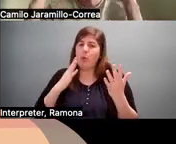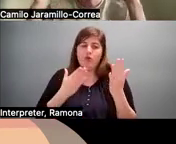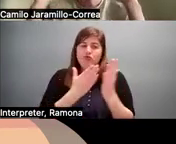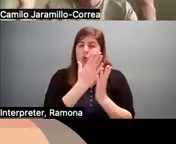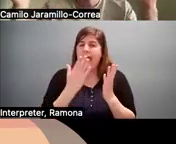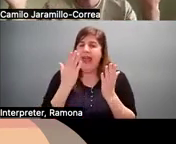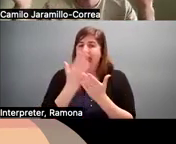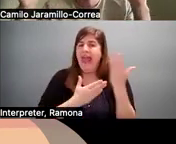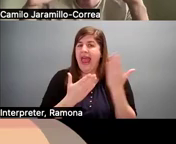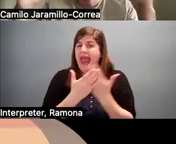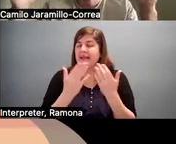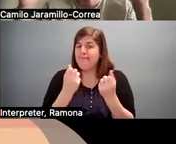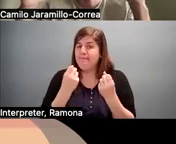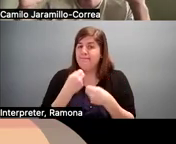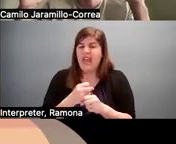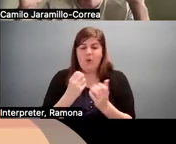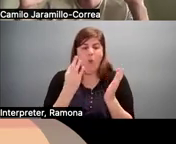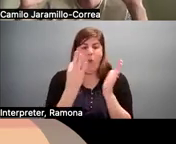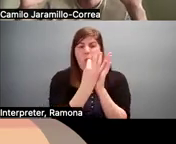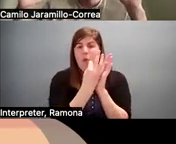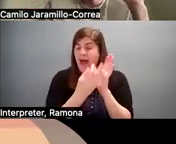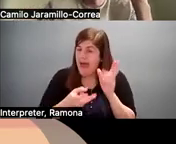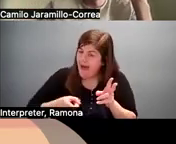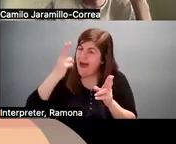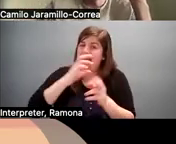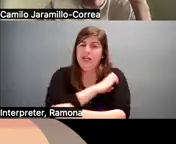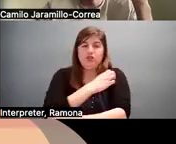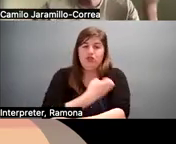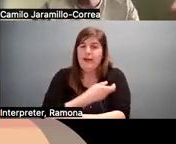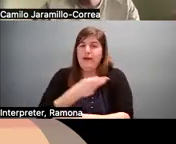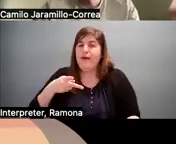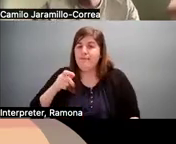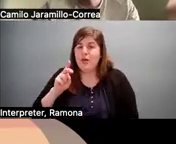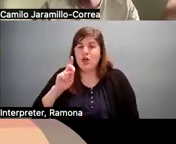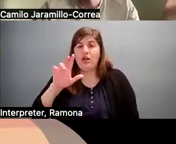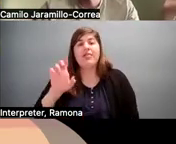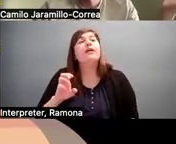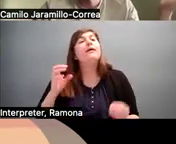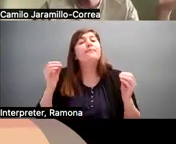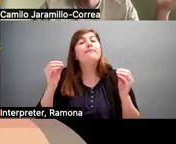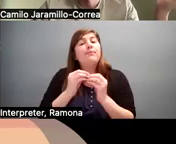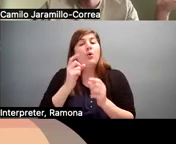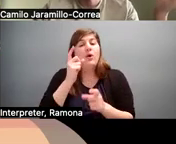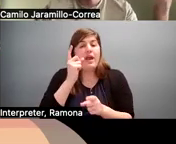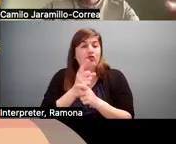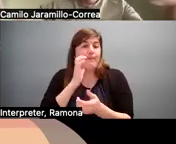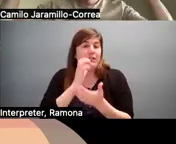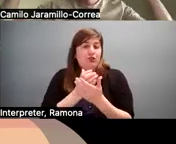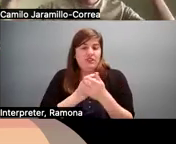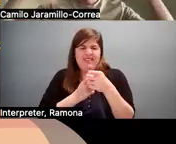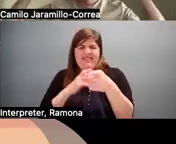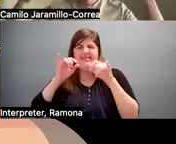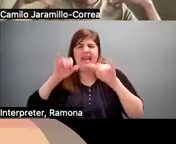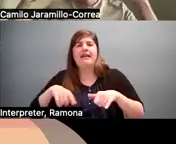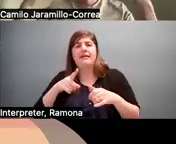hole. So it's like very, very high energetic particles. And so a more accurate picture would be something like this. We have a lot of energy